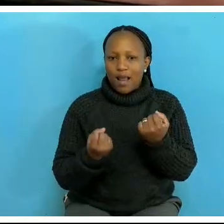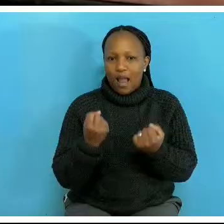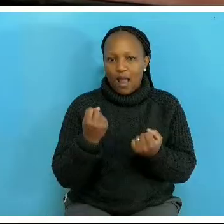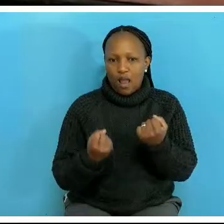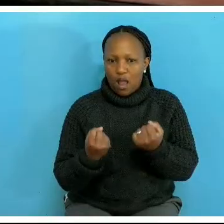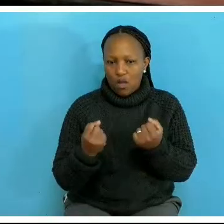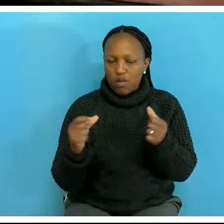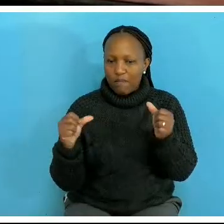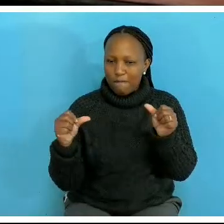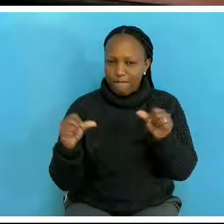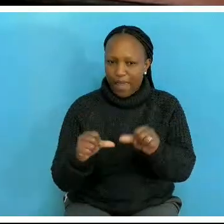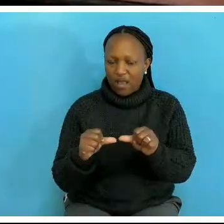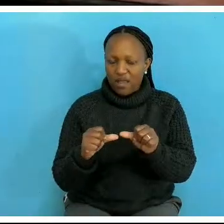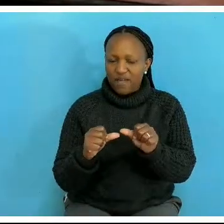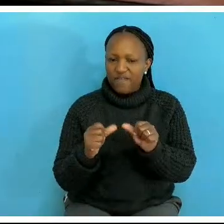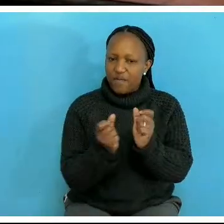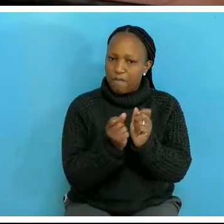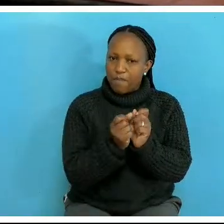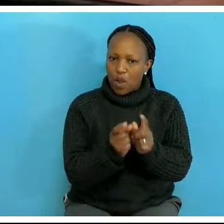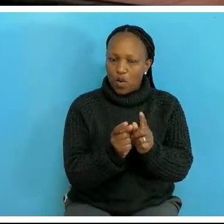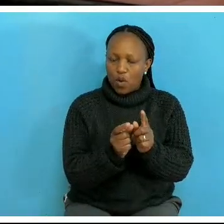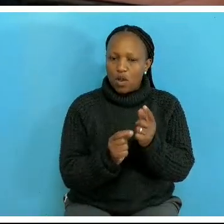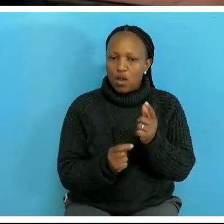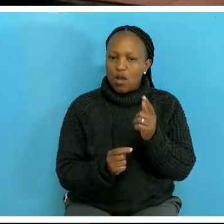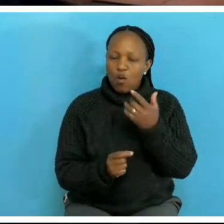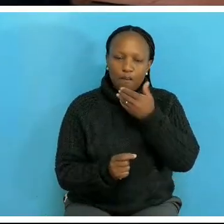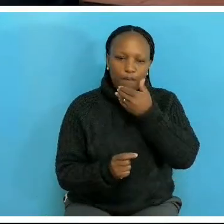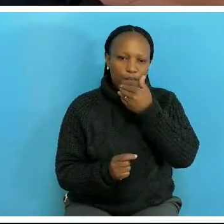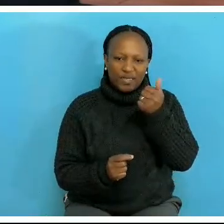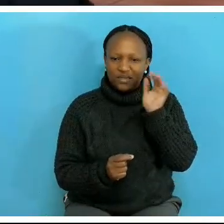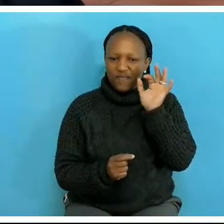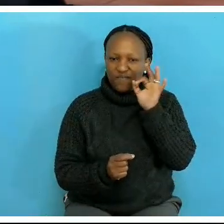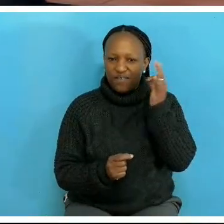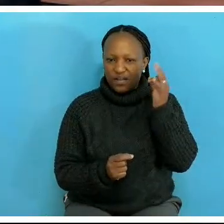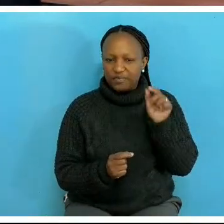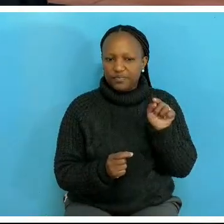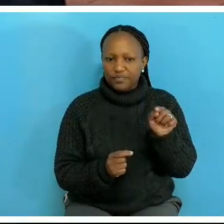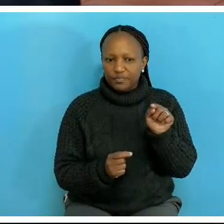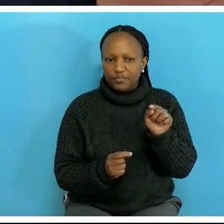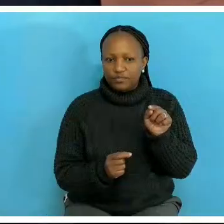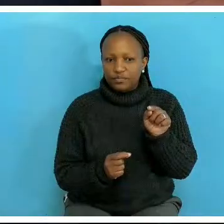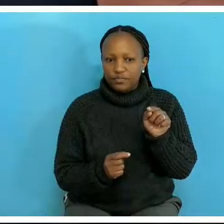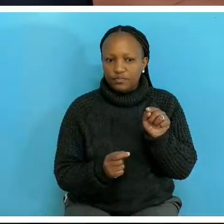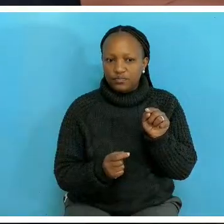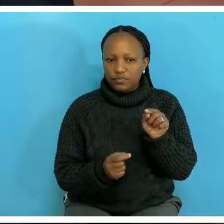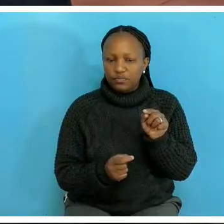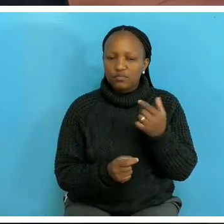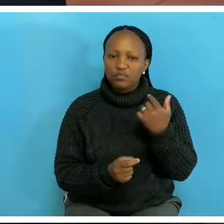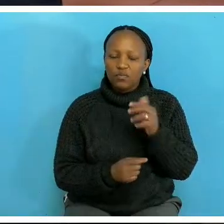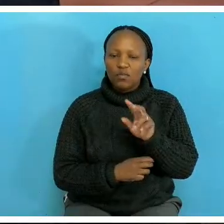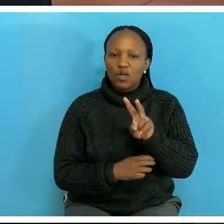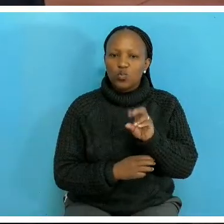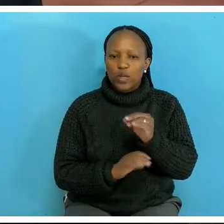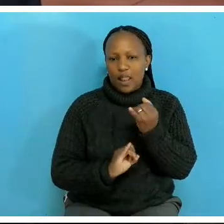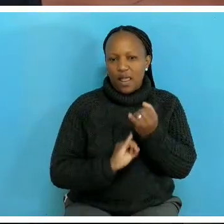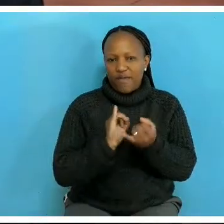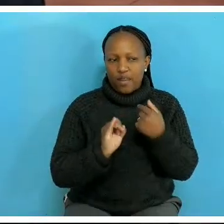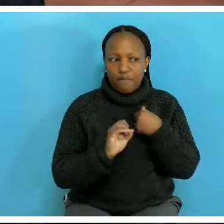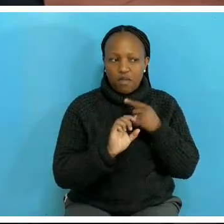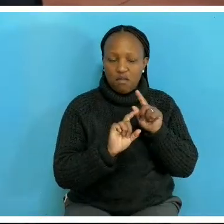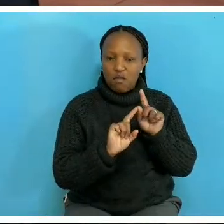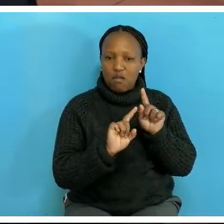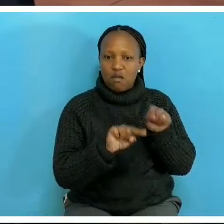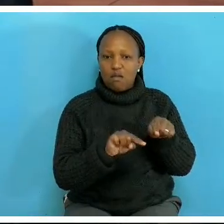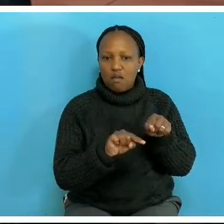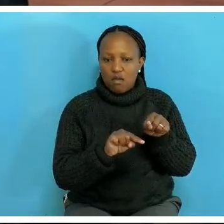France. I was at that workshop in 2011. And